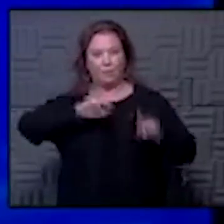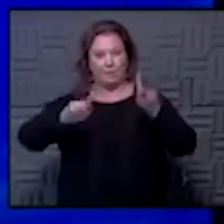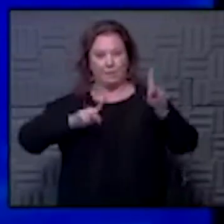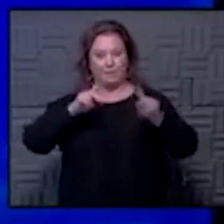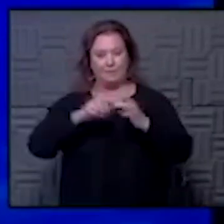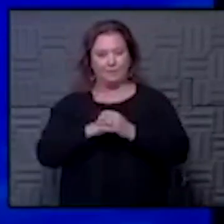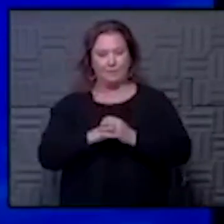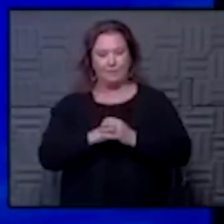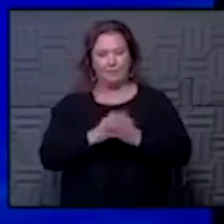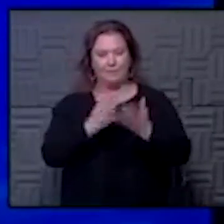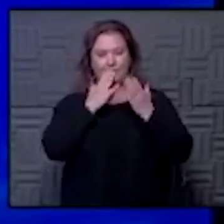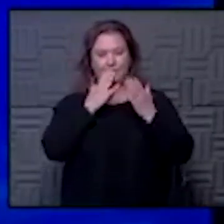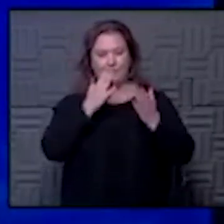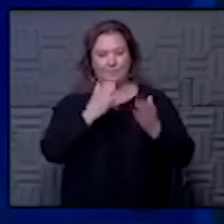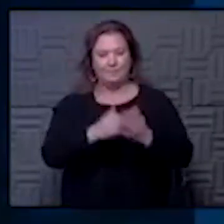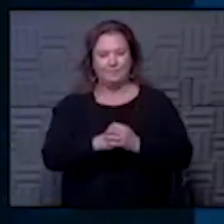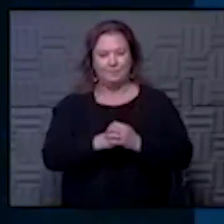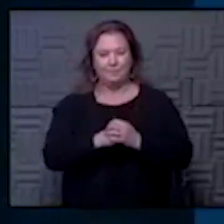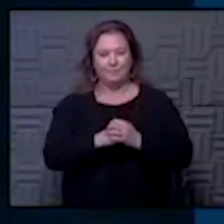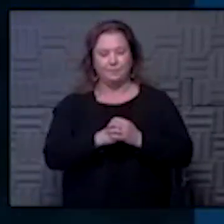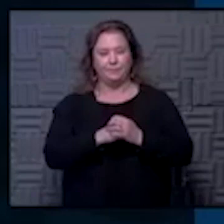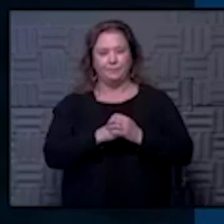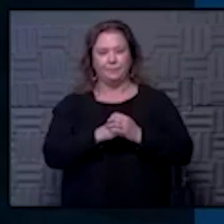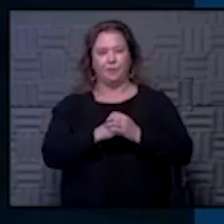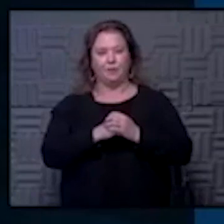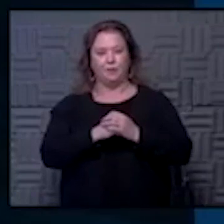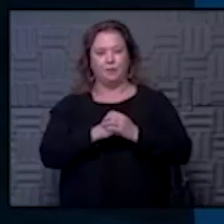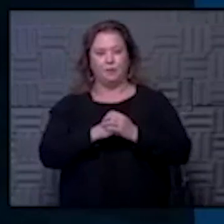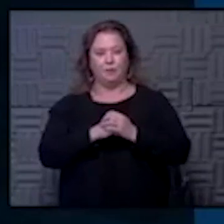people. Thank you.